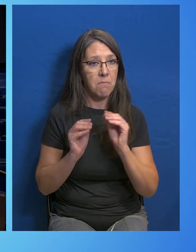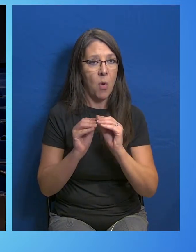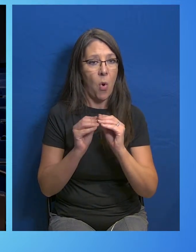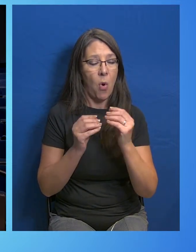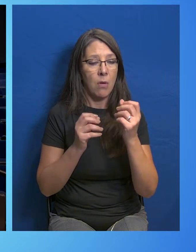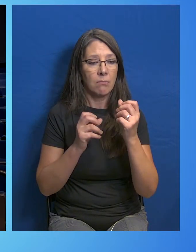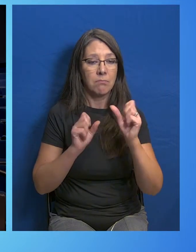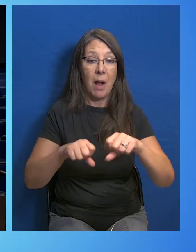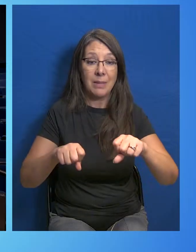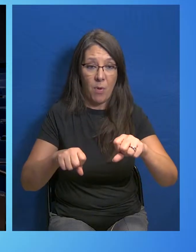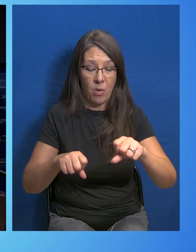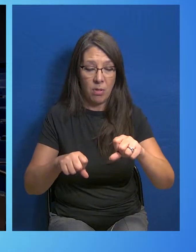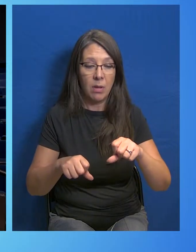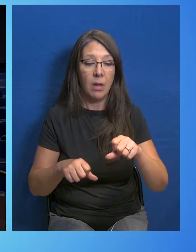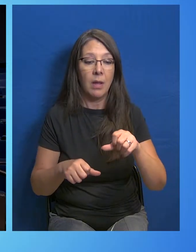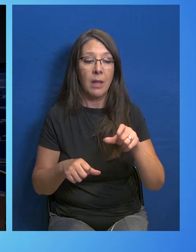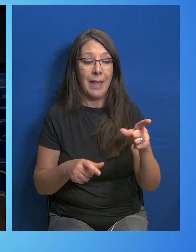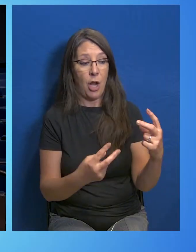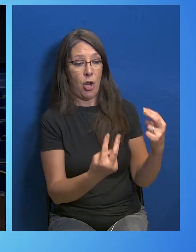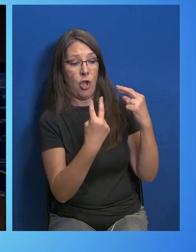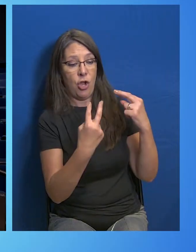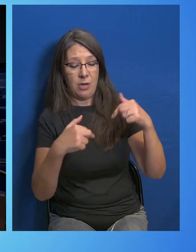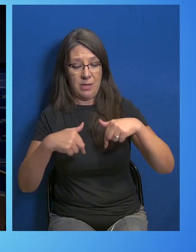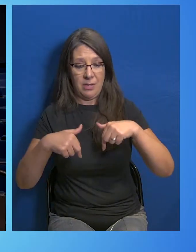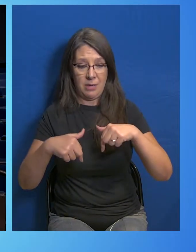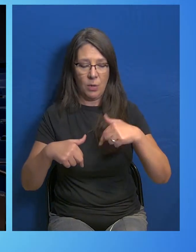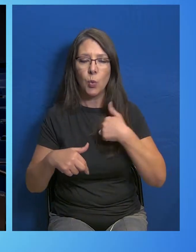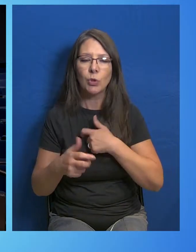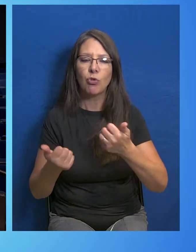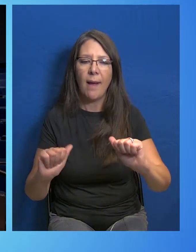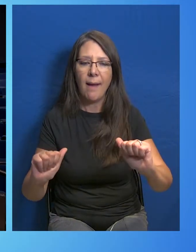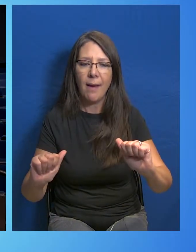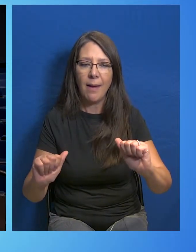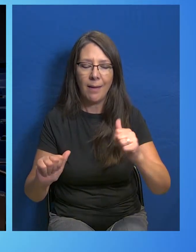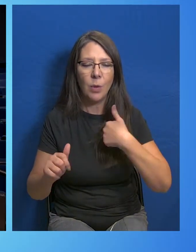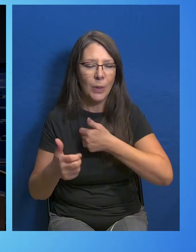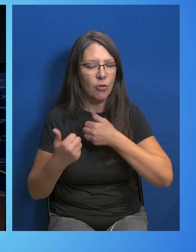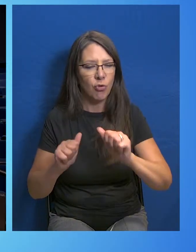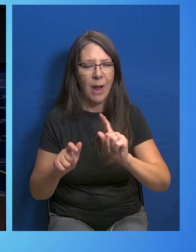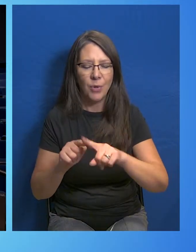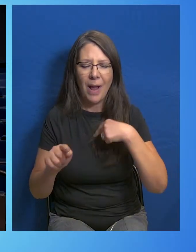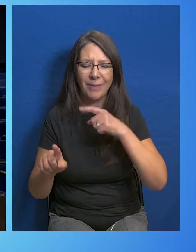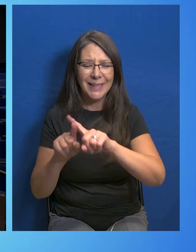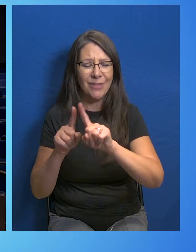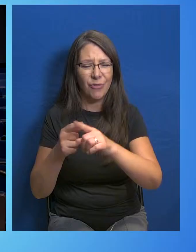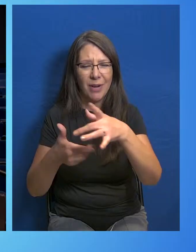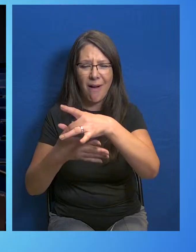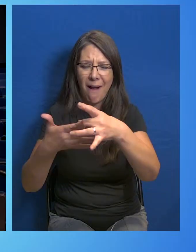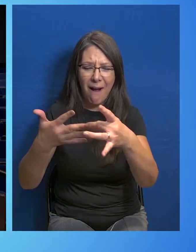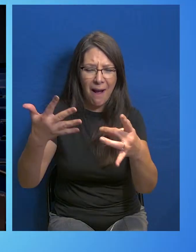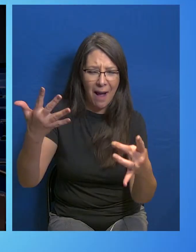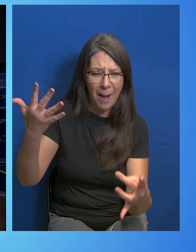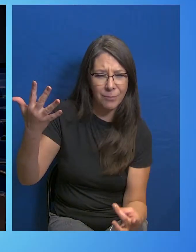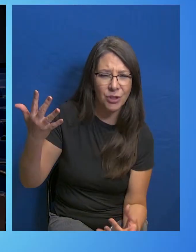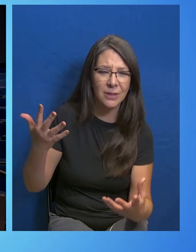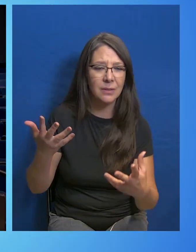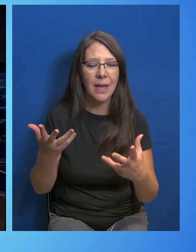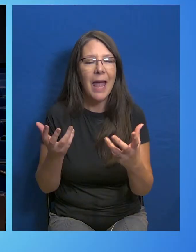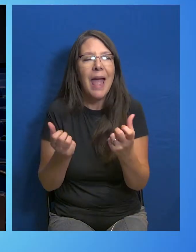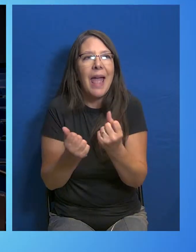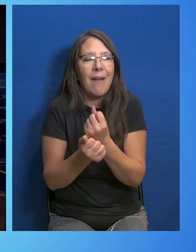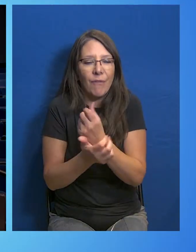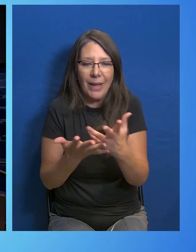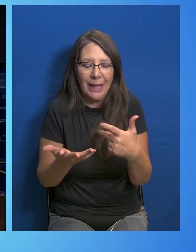are trying. We are looking at all the options here. Everything is on the